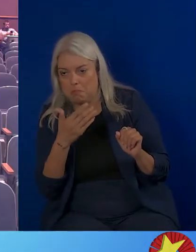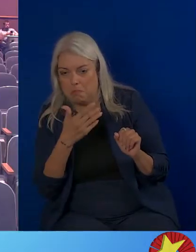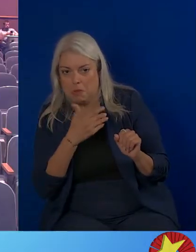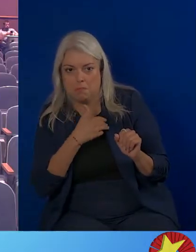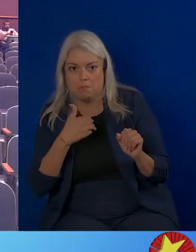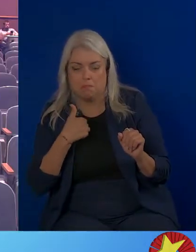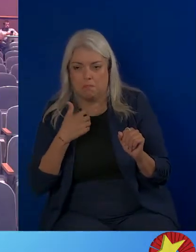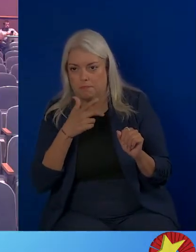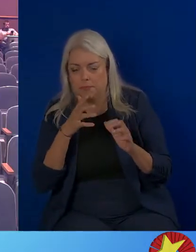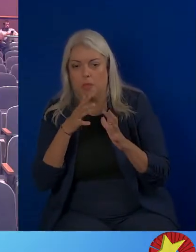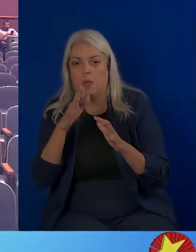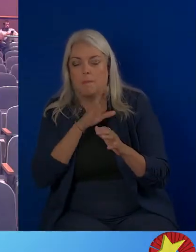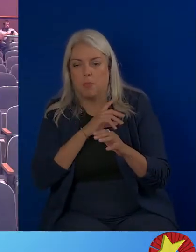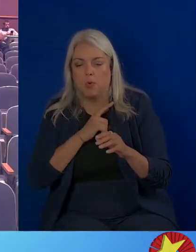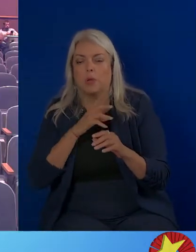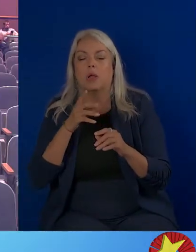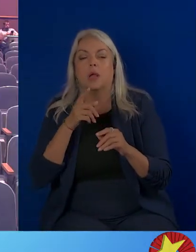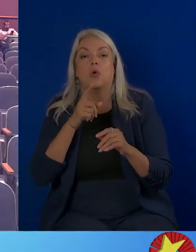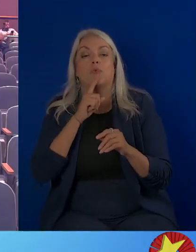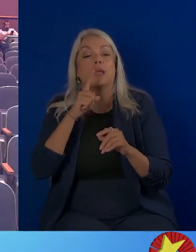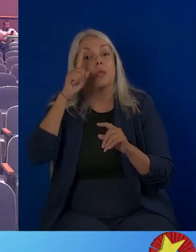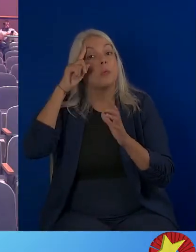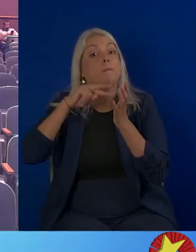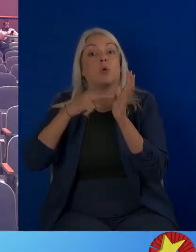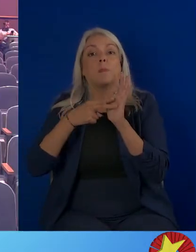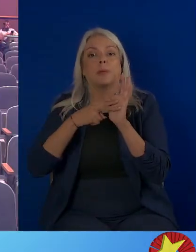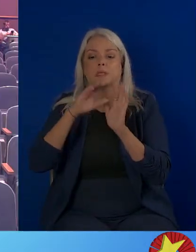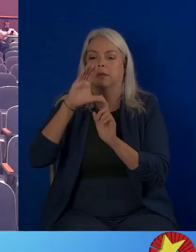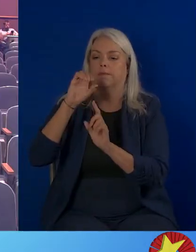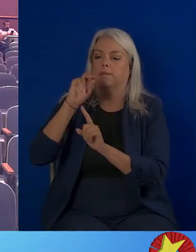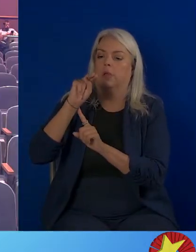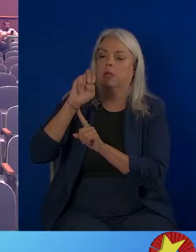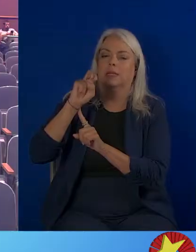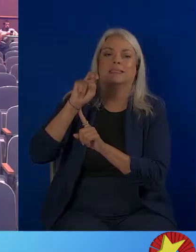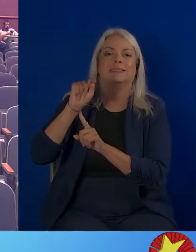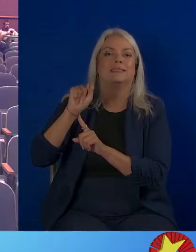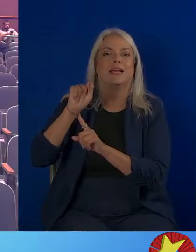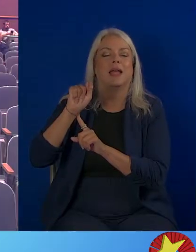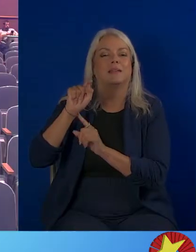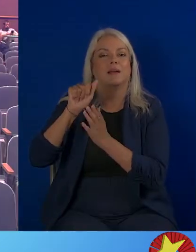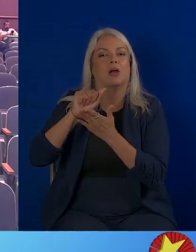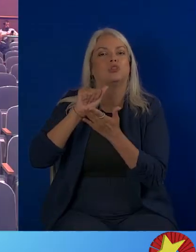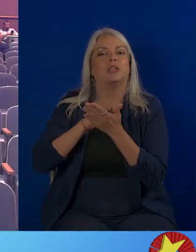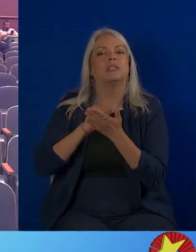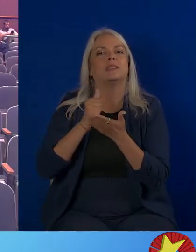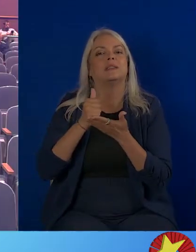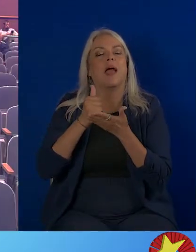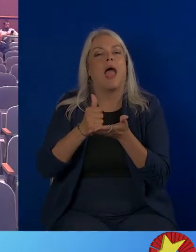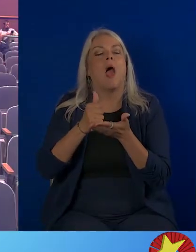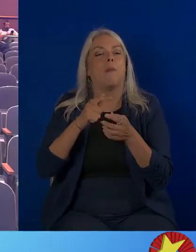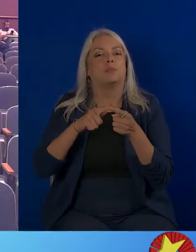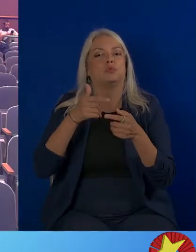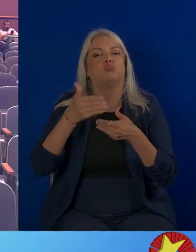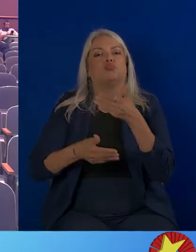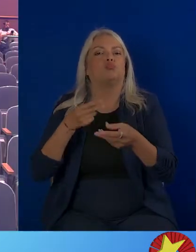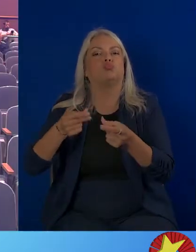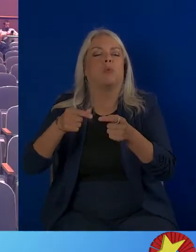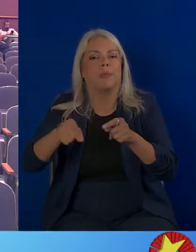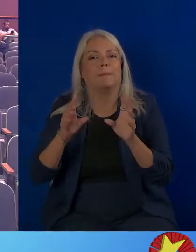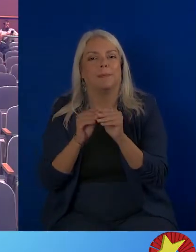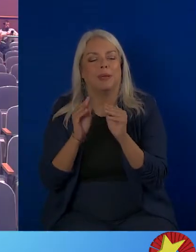purpose of a consent agenda is to expedite things that aren't likely to have